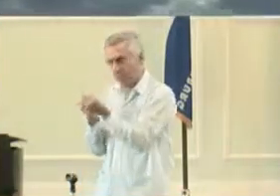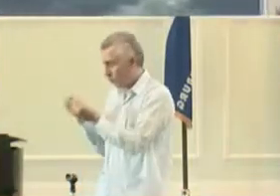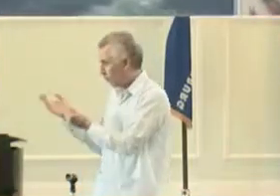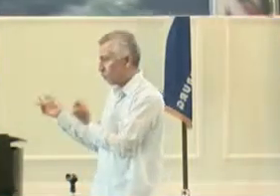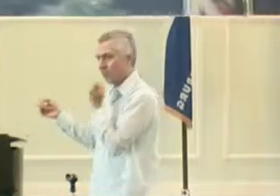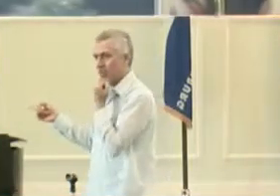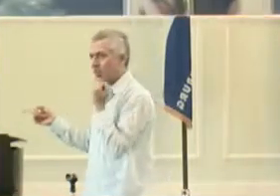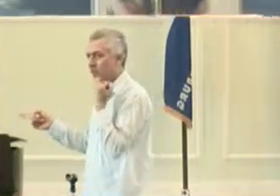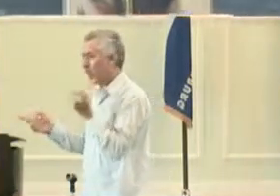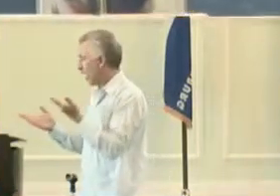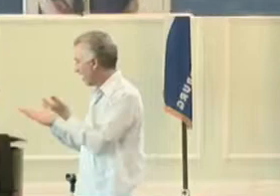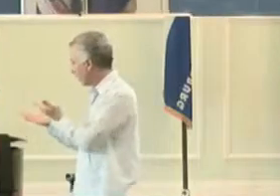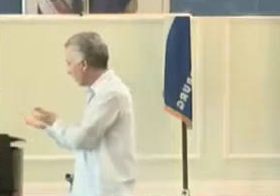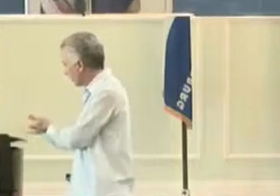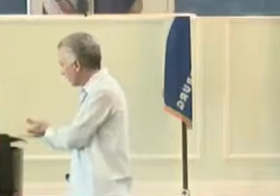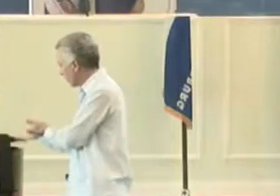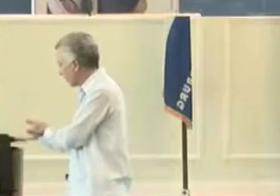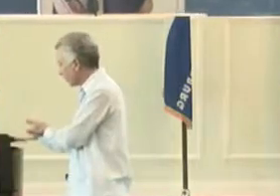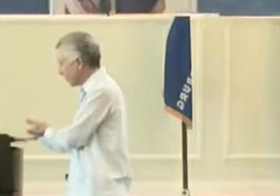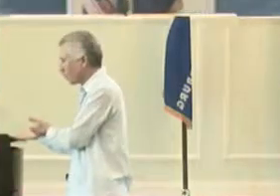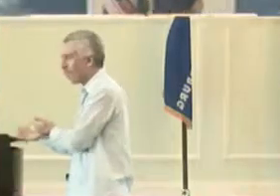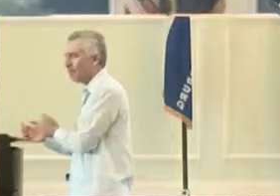says,